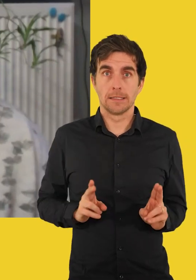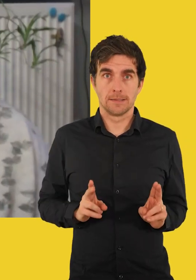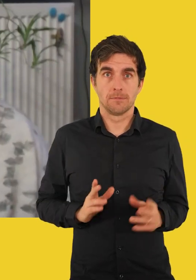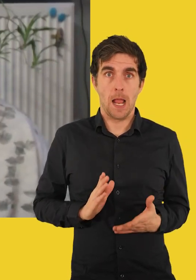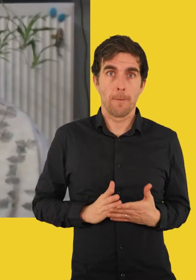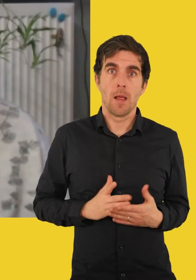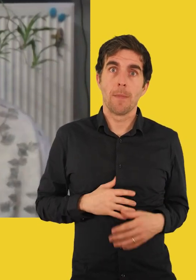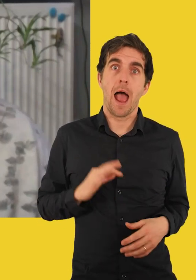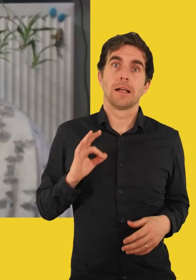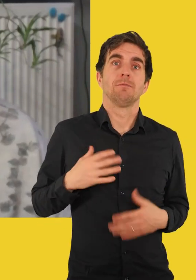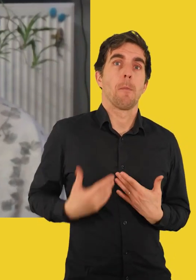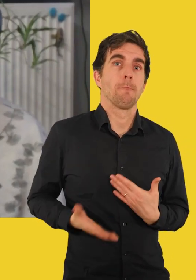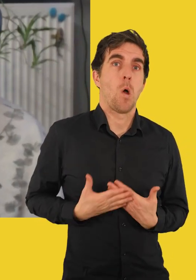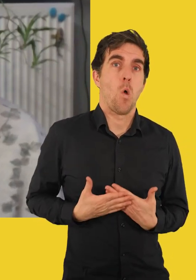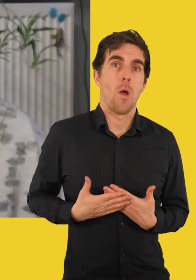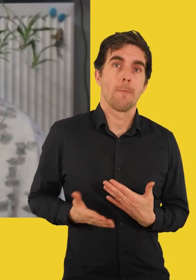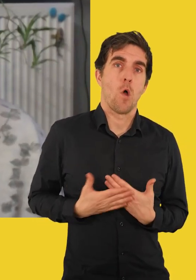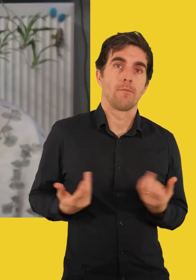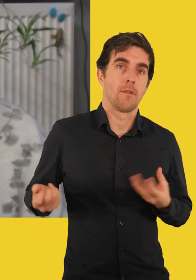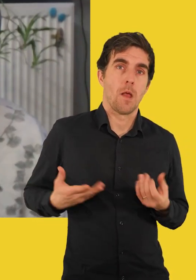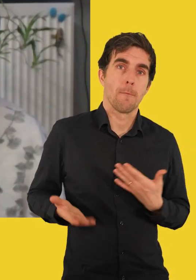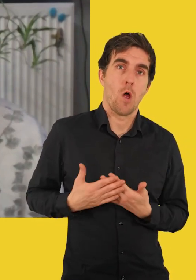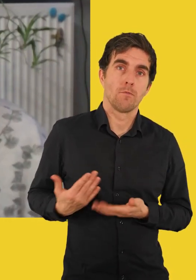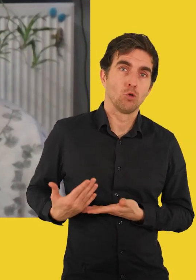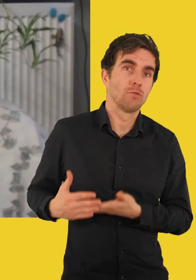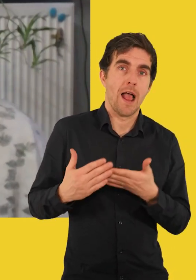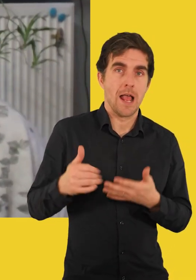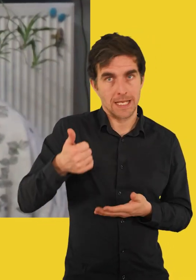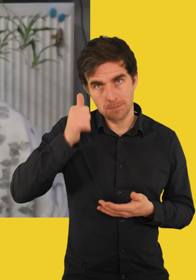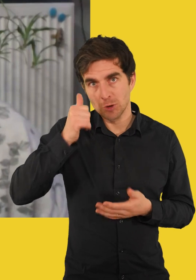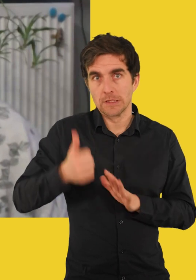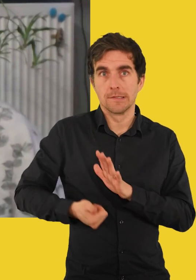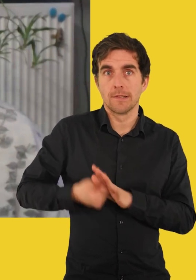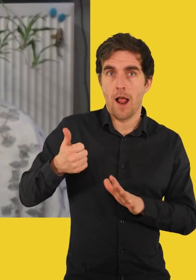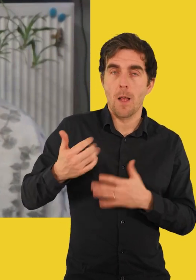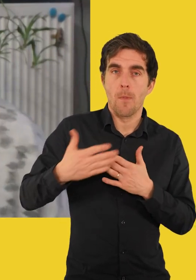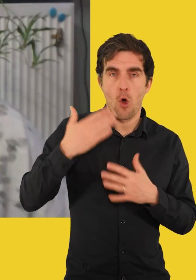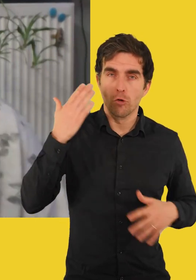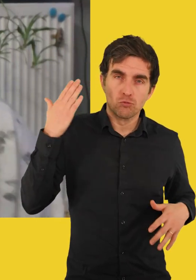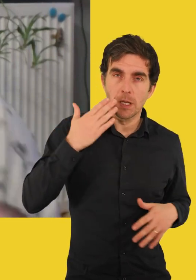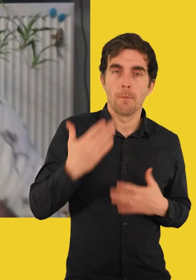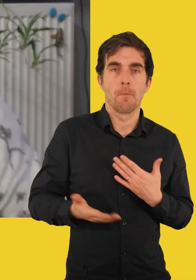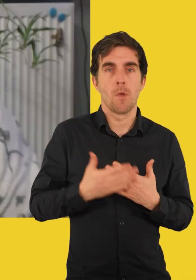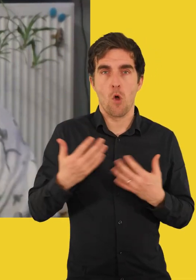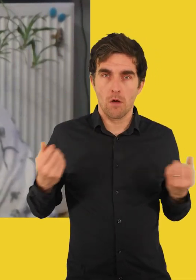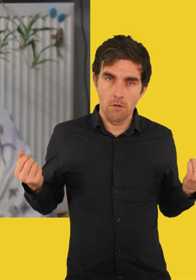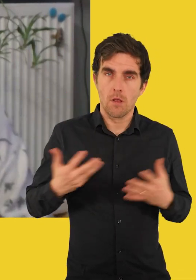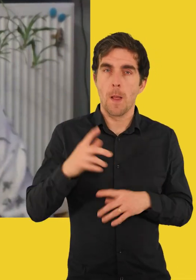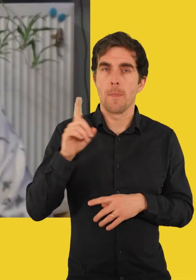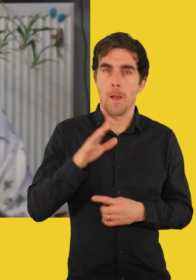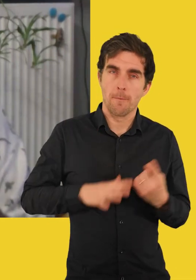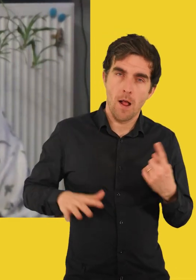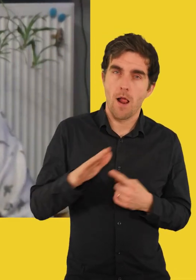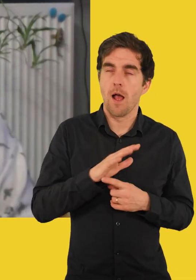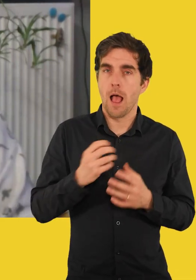reality I'm asking for more. More collaboration, more sharing of experience and skills, more dreaming. I'm asking for abundance,